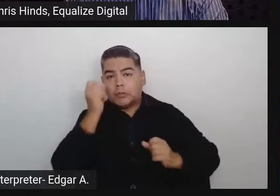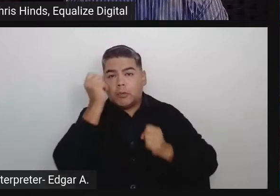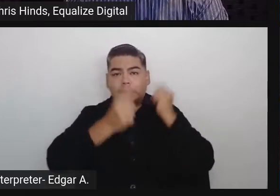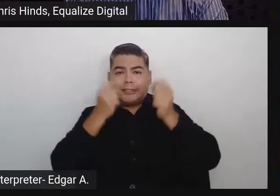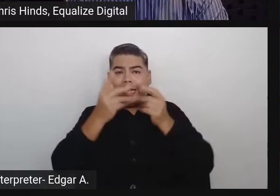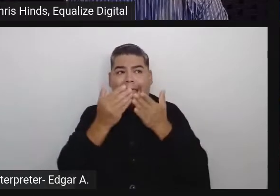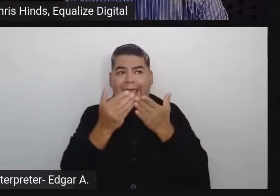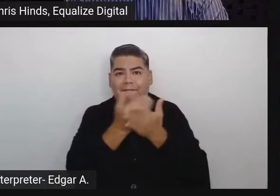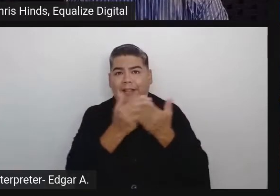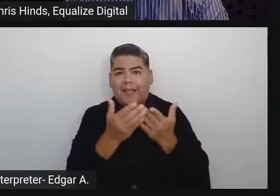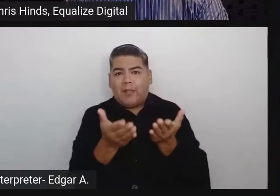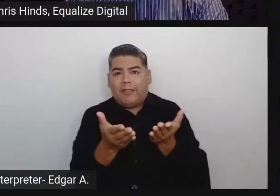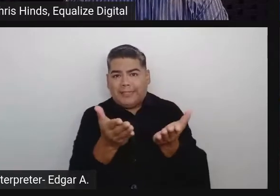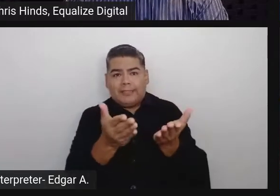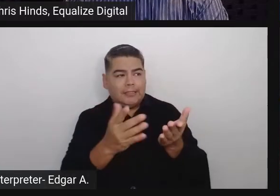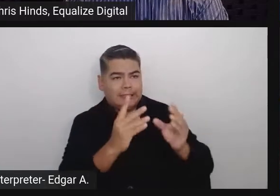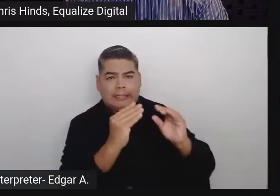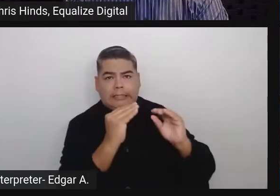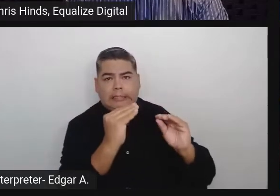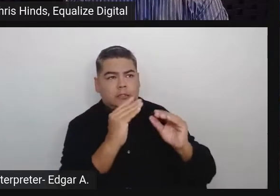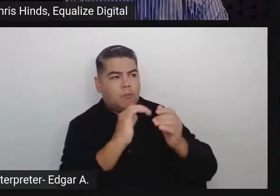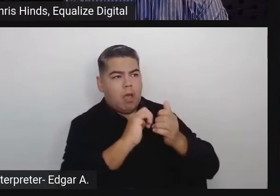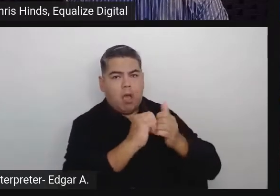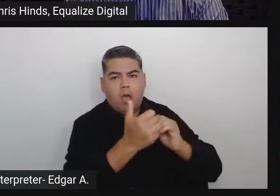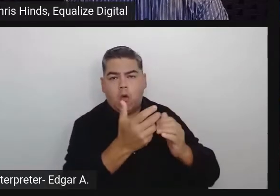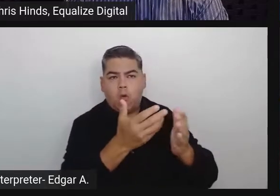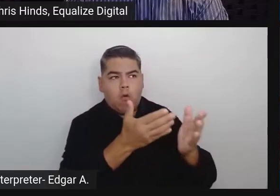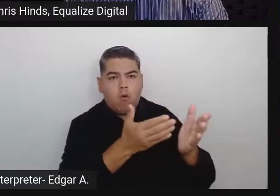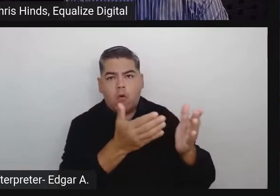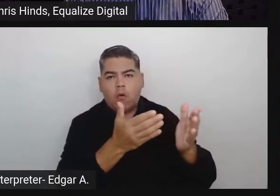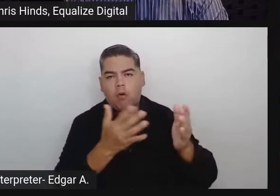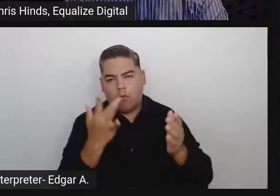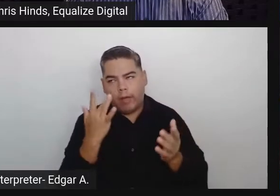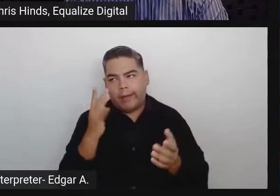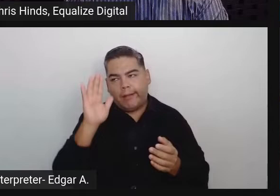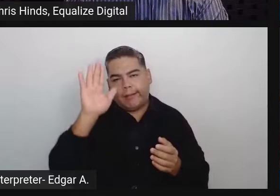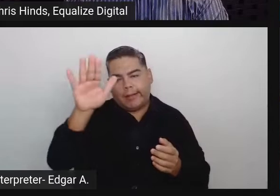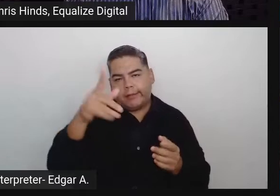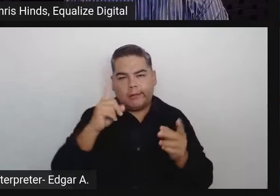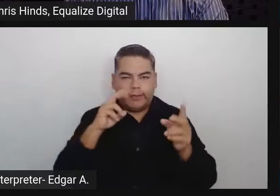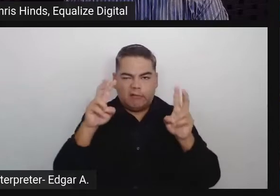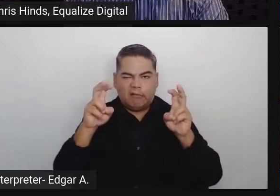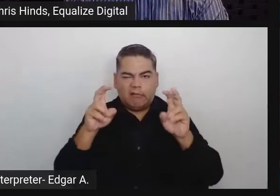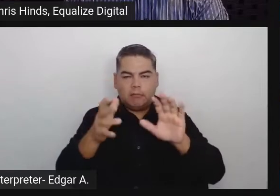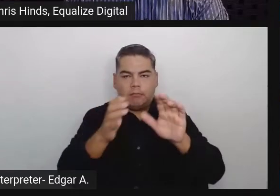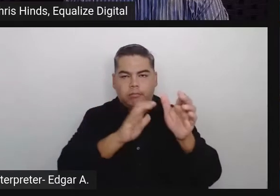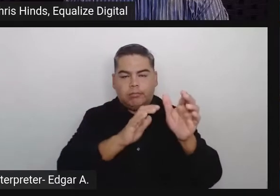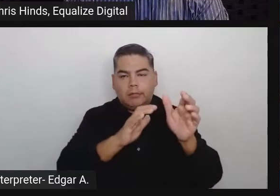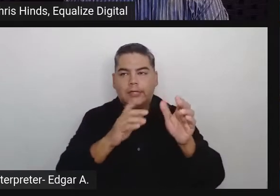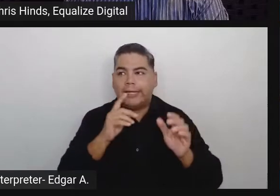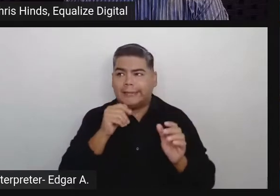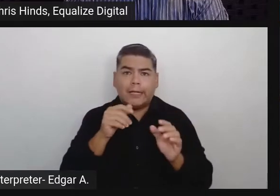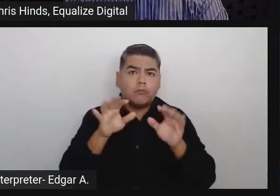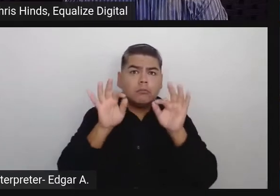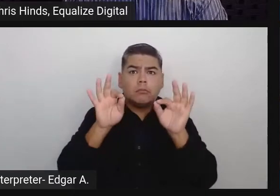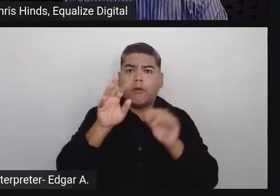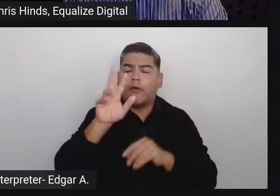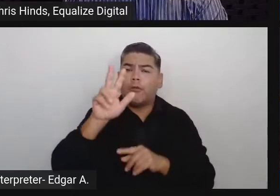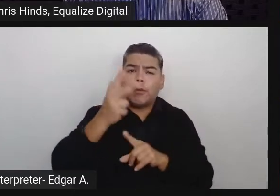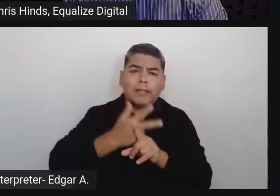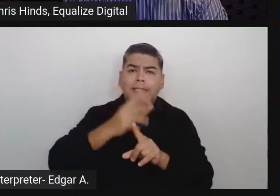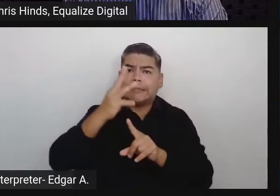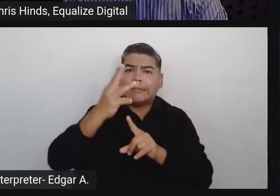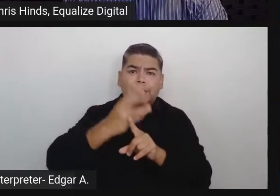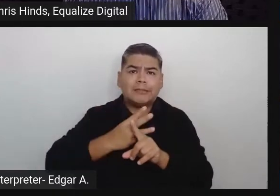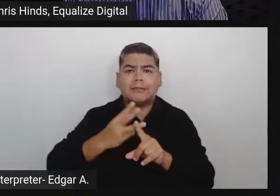sink on those pages essentially guarantees that somebody's going to break something and it's not going to be accessible 3 months or 6 months from now in the way that it was